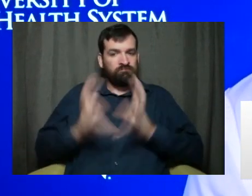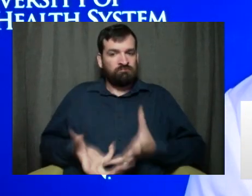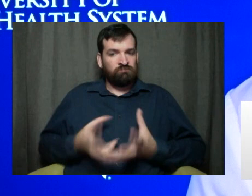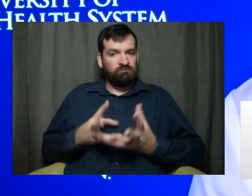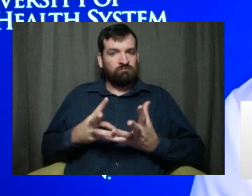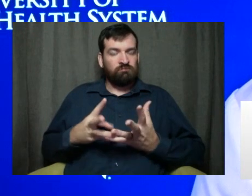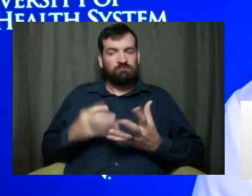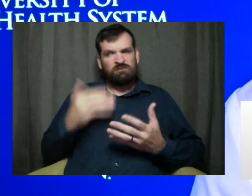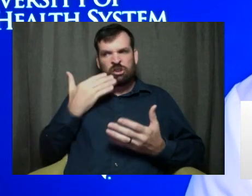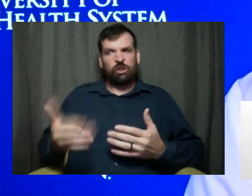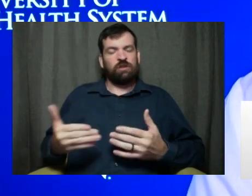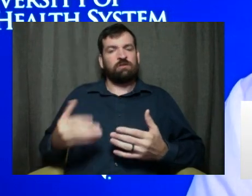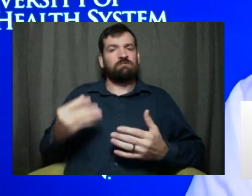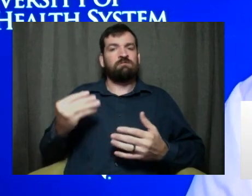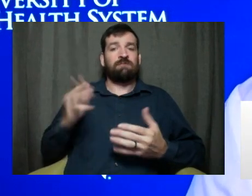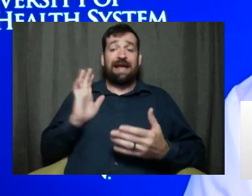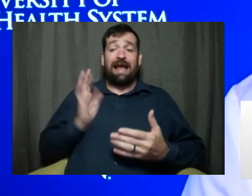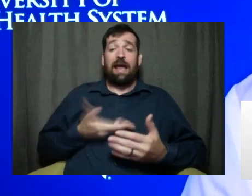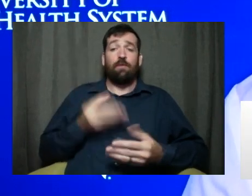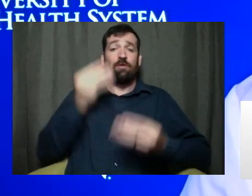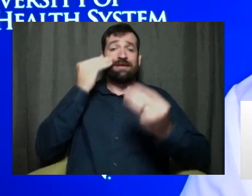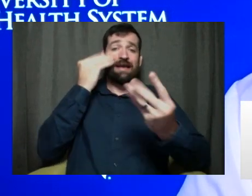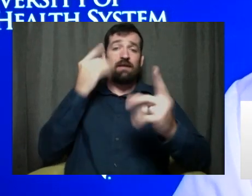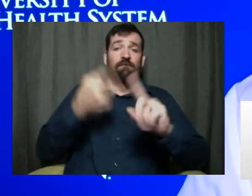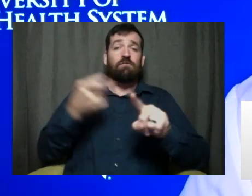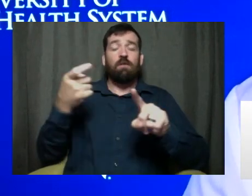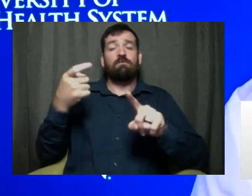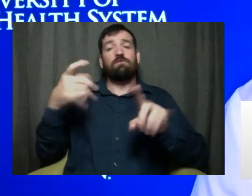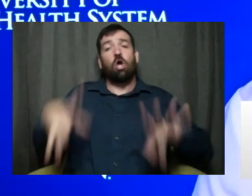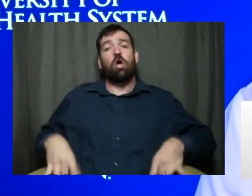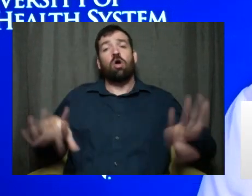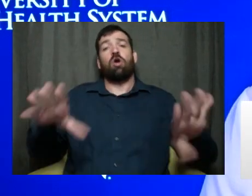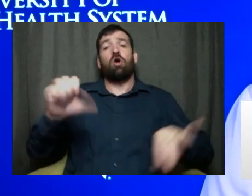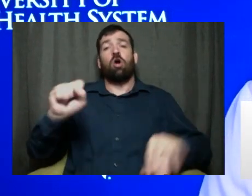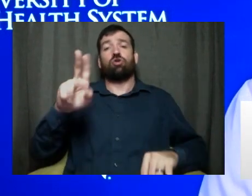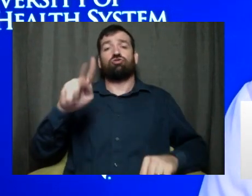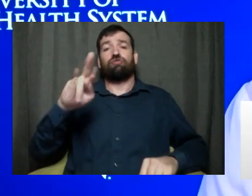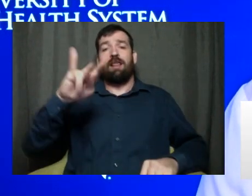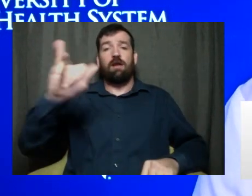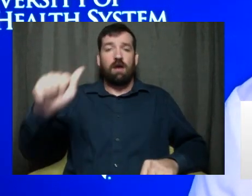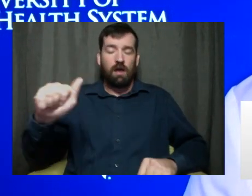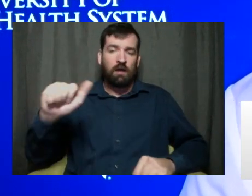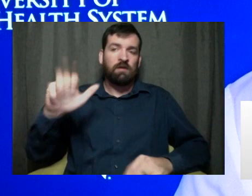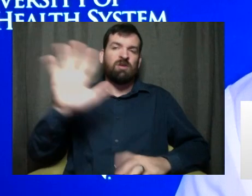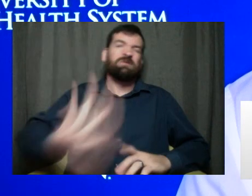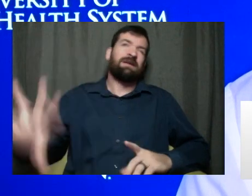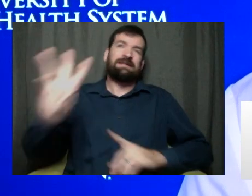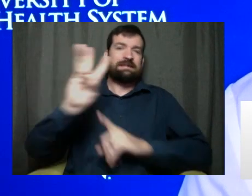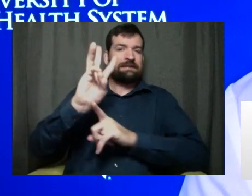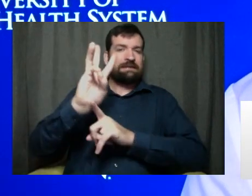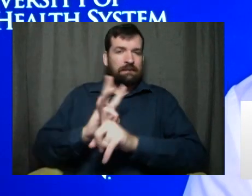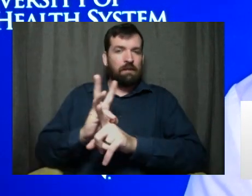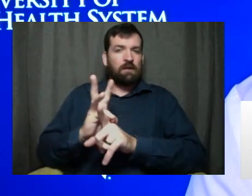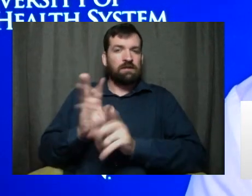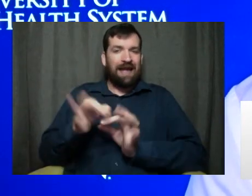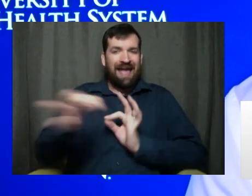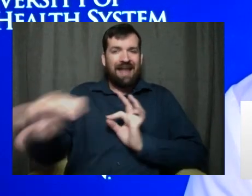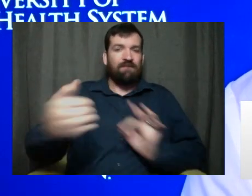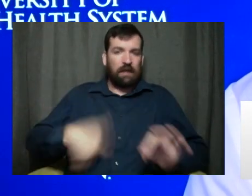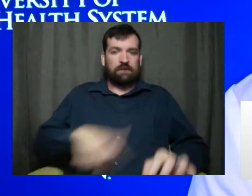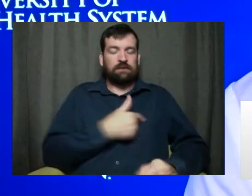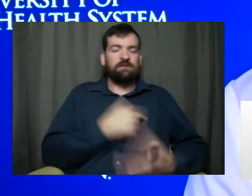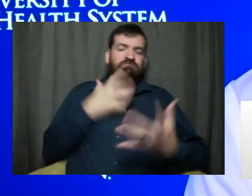Certainly we get a lot of our data from Australia because they are about 6 months ahead of us. That is how we determine what components